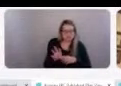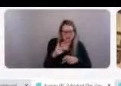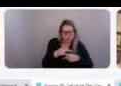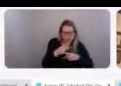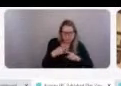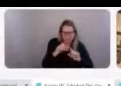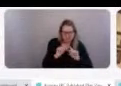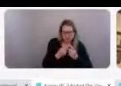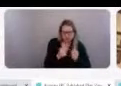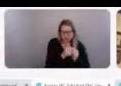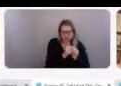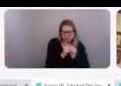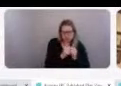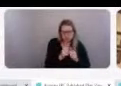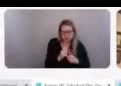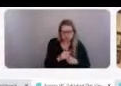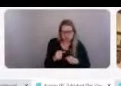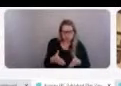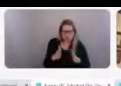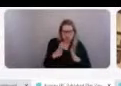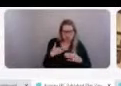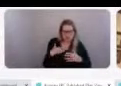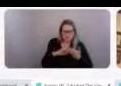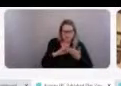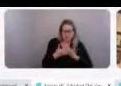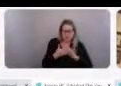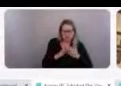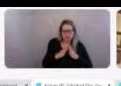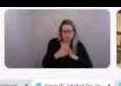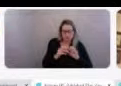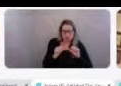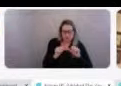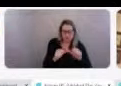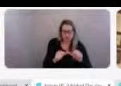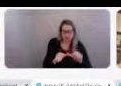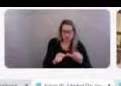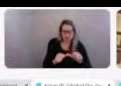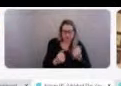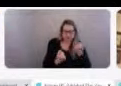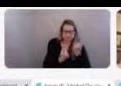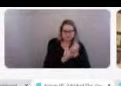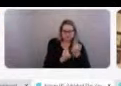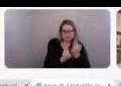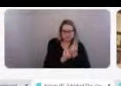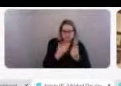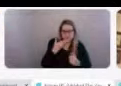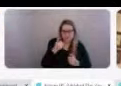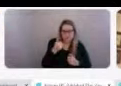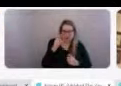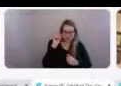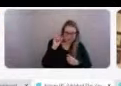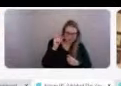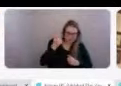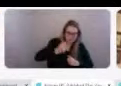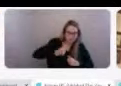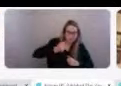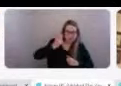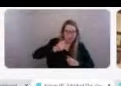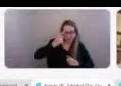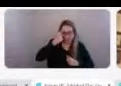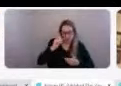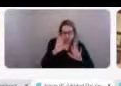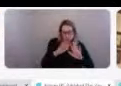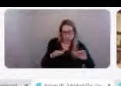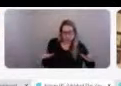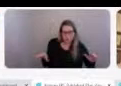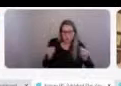my district together will allow my community to continue advocating for better funding so that our children are